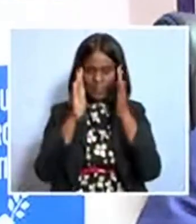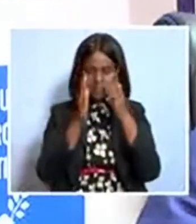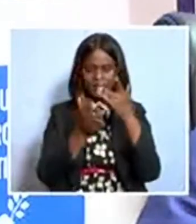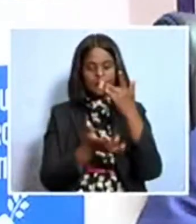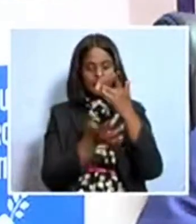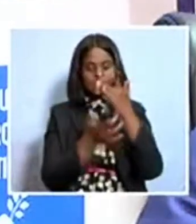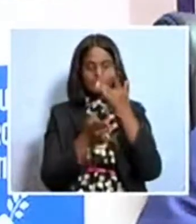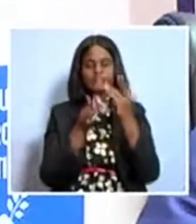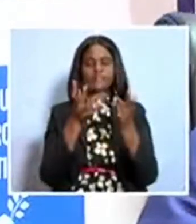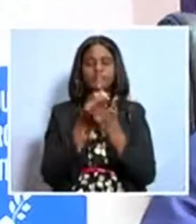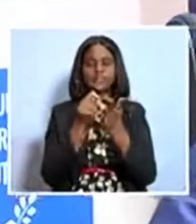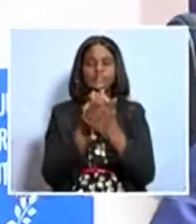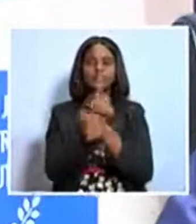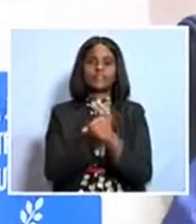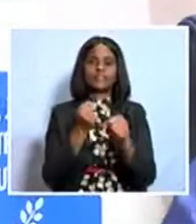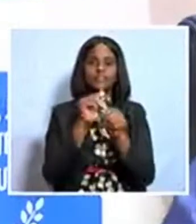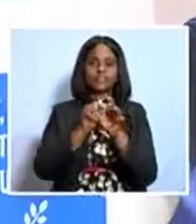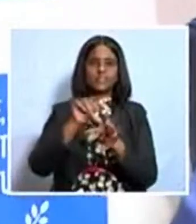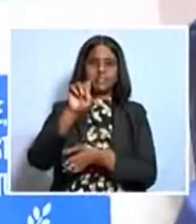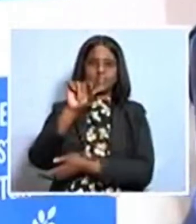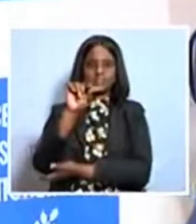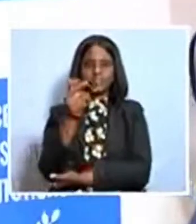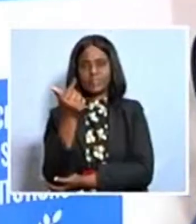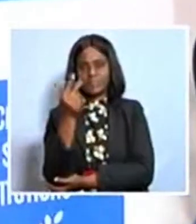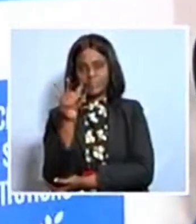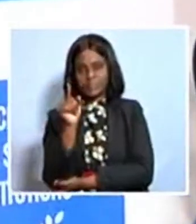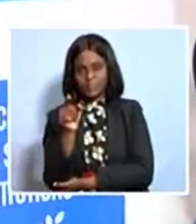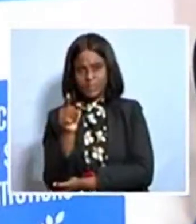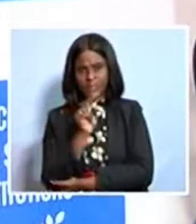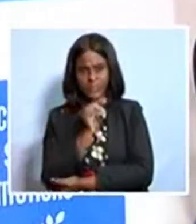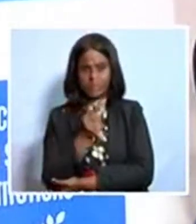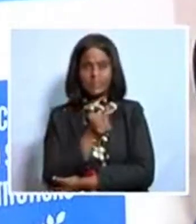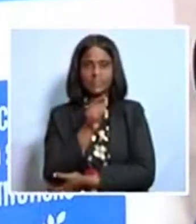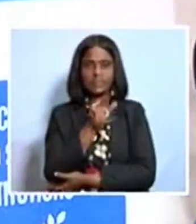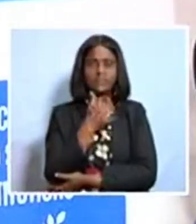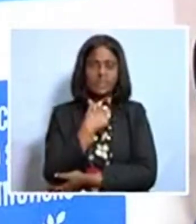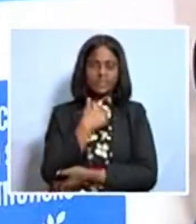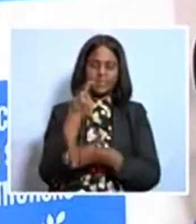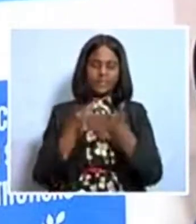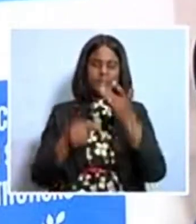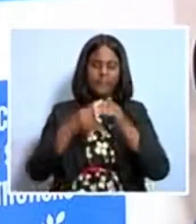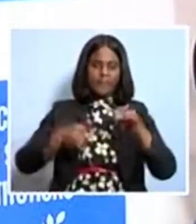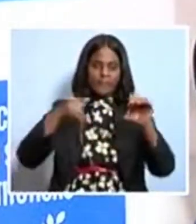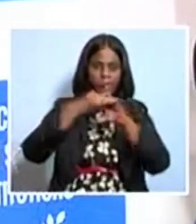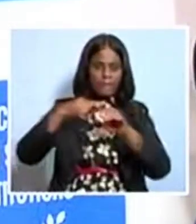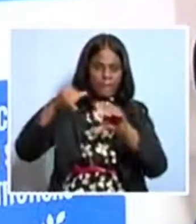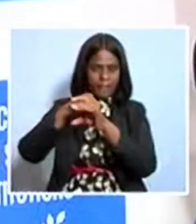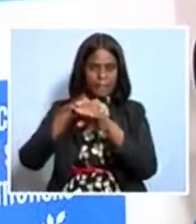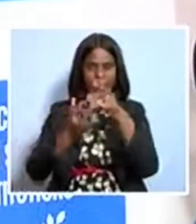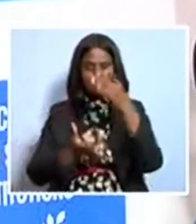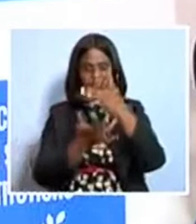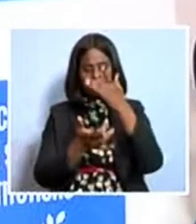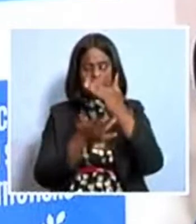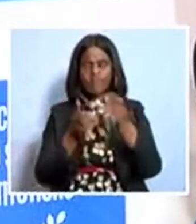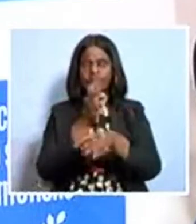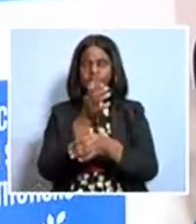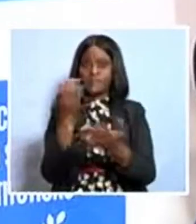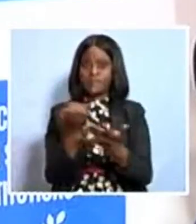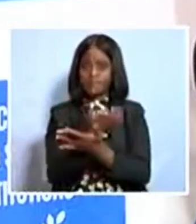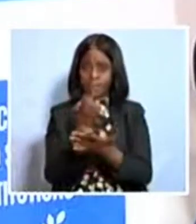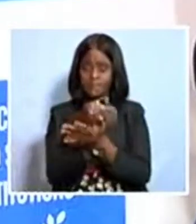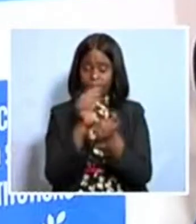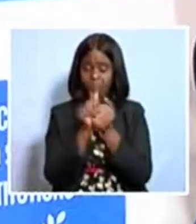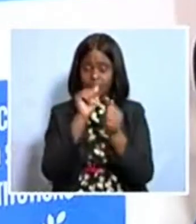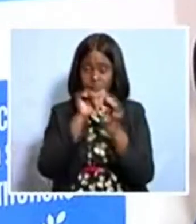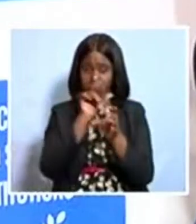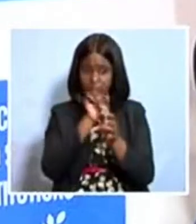financial solutions. Okay. In 2018, we pivoted to now talk about what we call inclusive digital economies, and within that